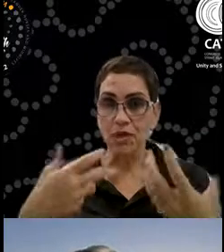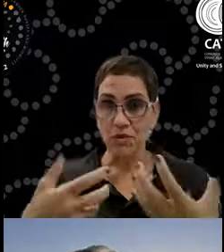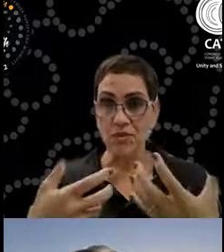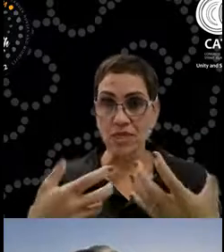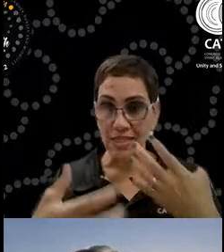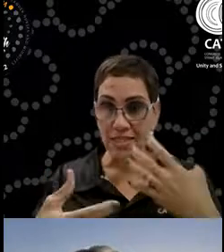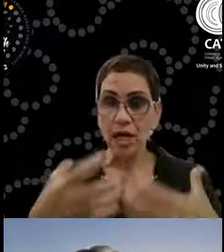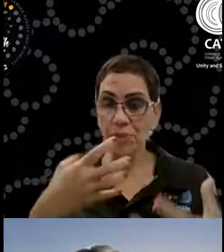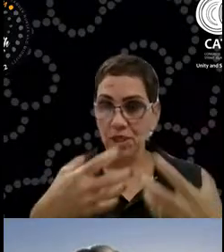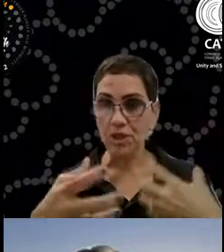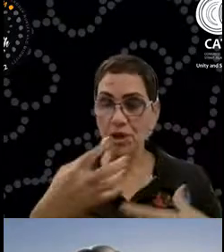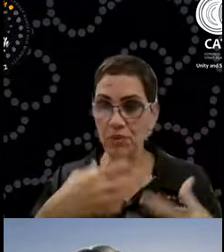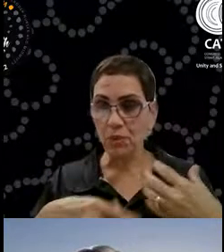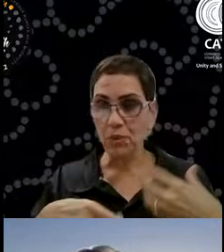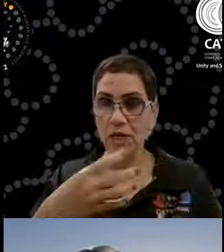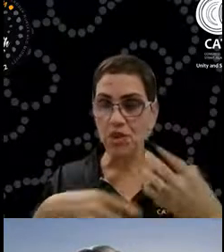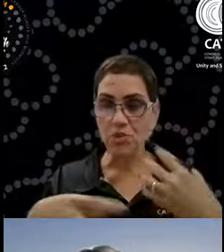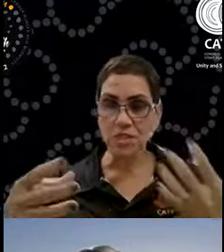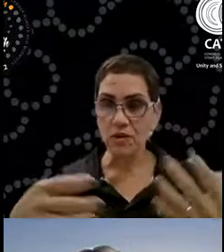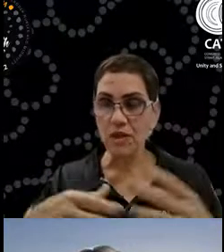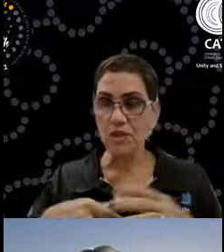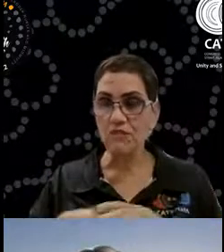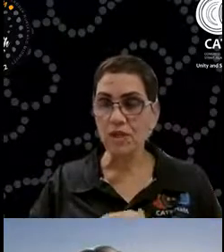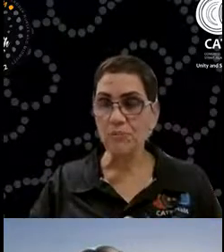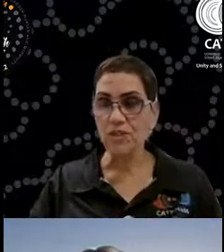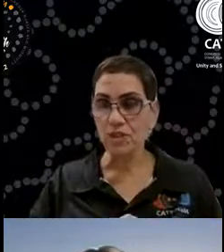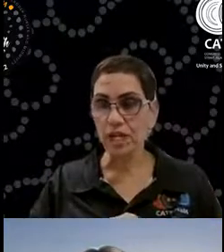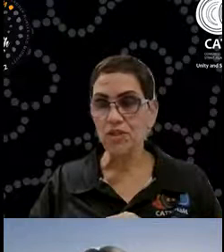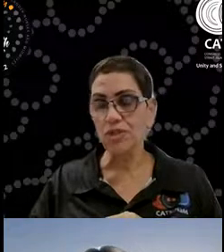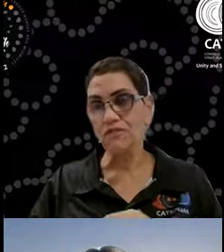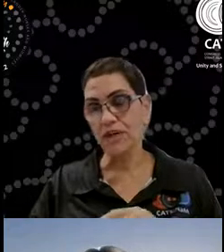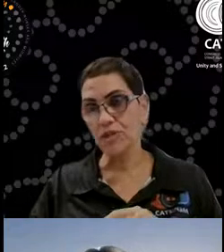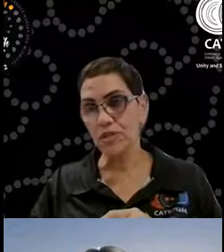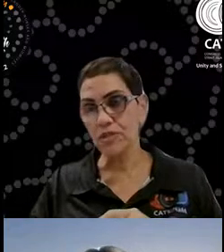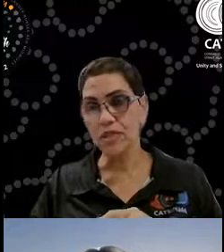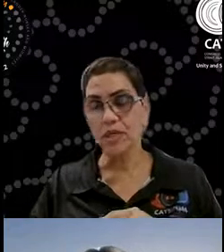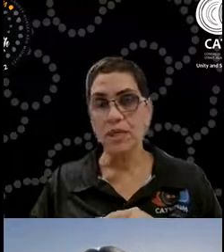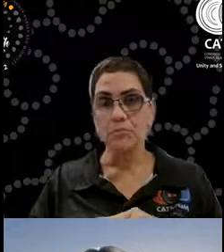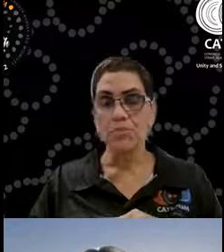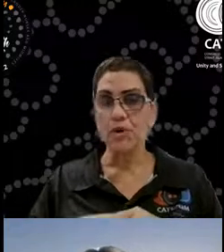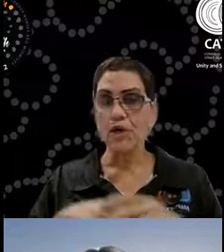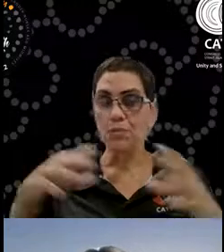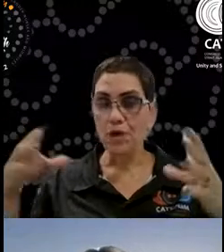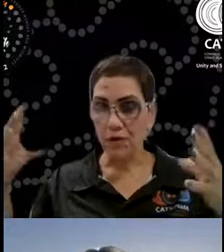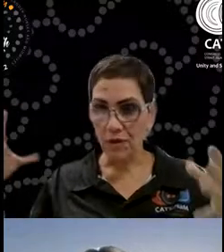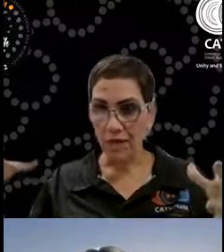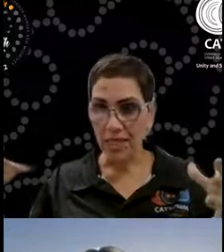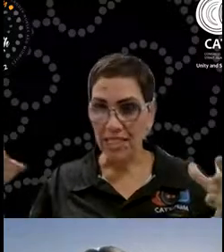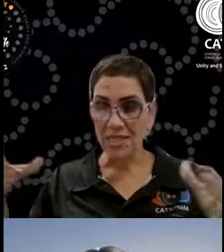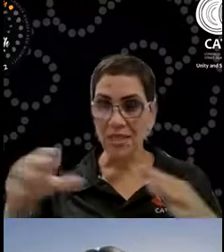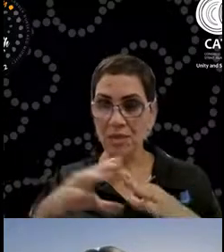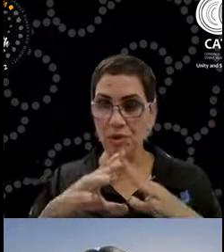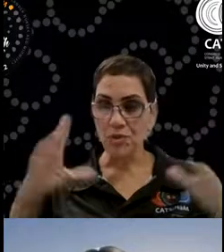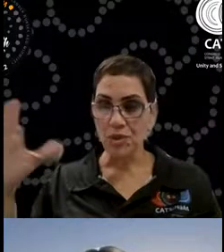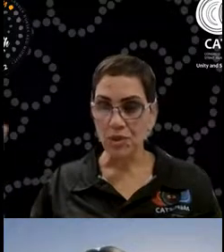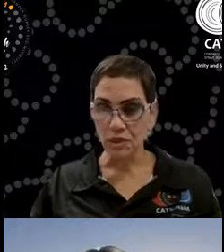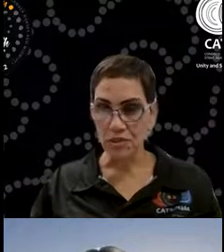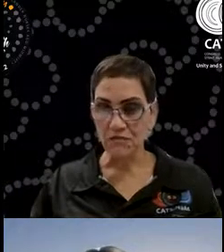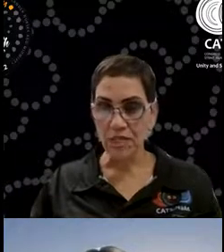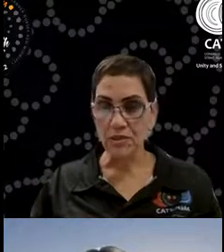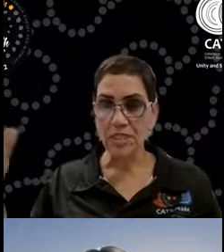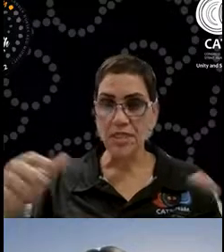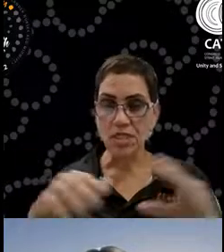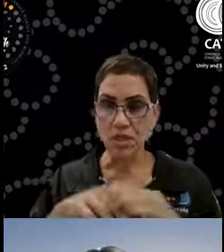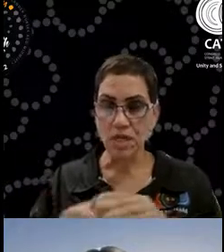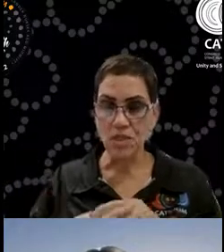the data that we're using is helping to guide the way in which we design and develop education innovations. Prior to my role at Katsunam, I